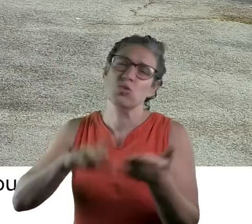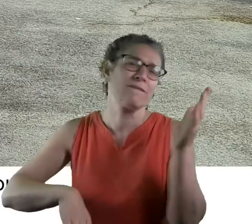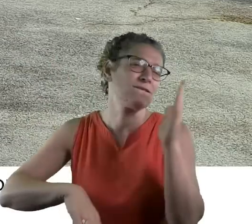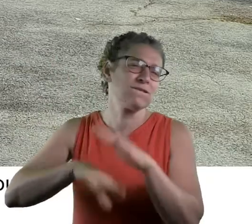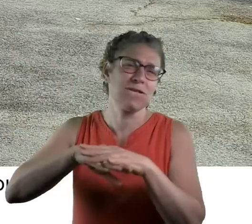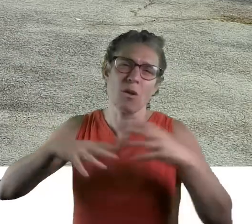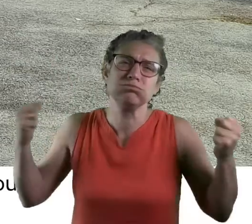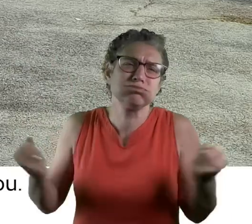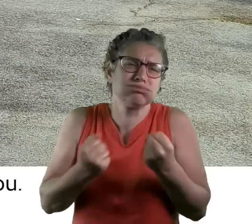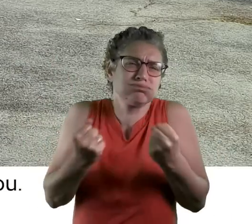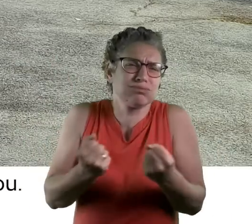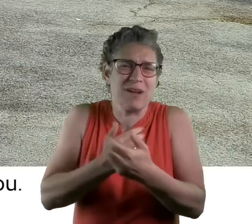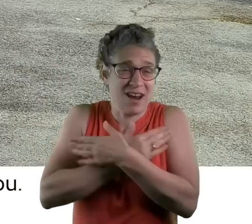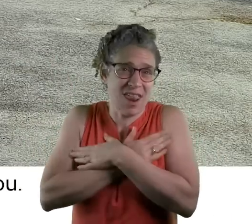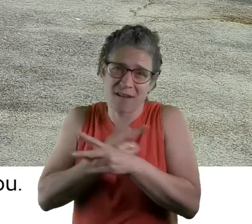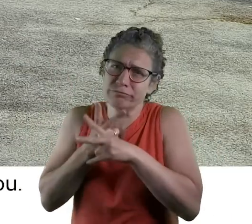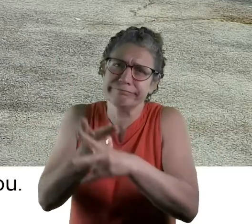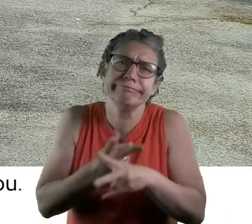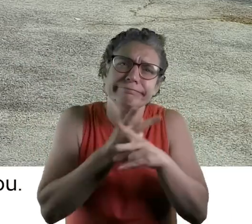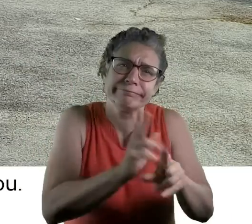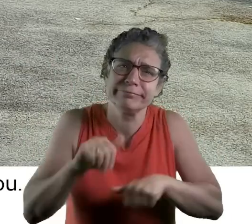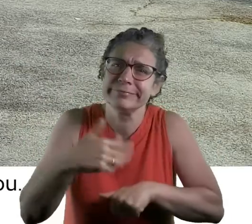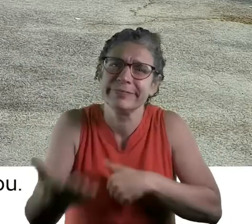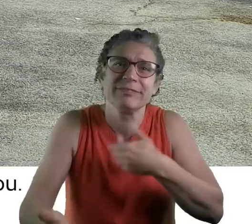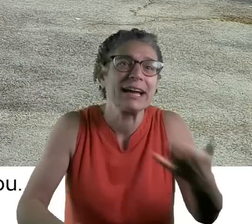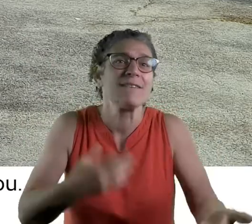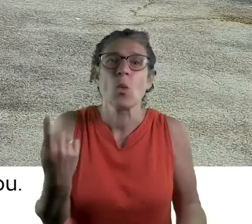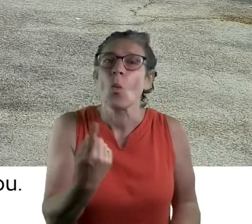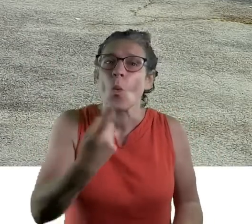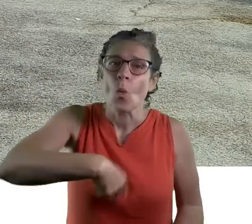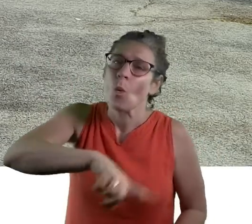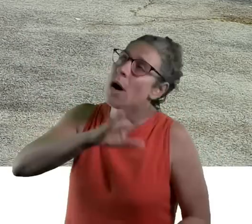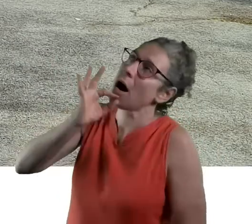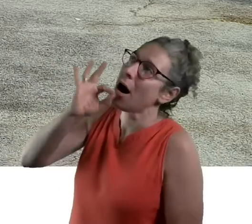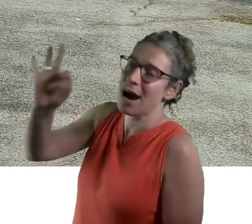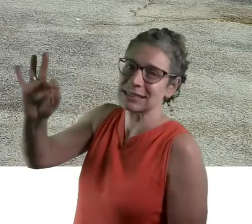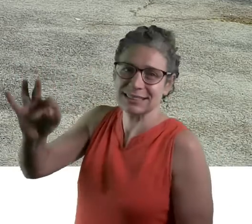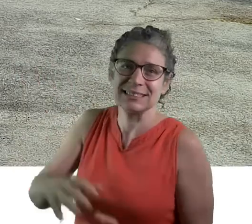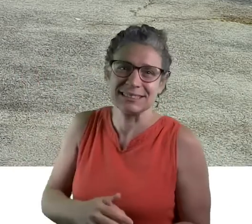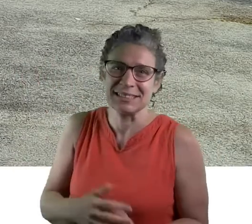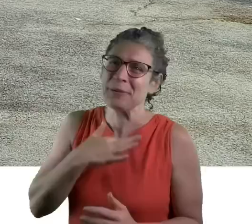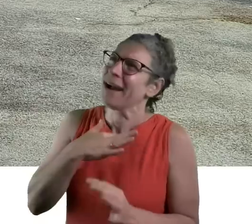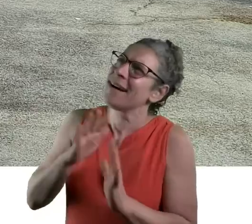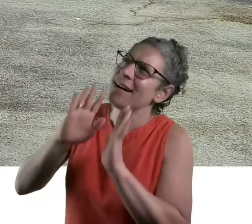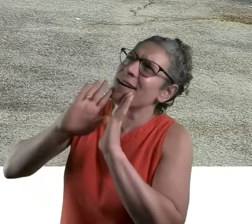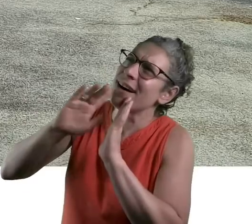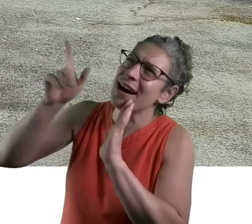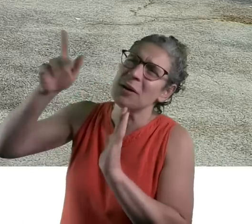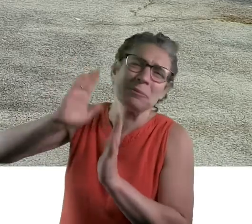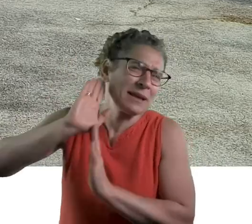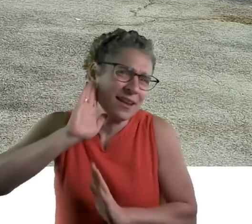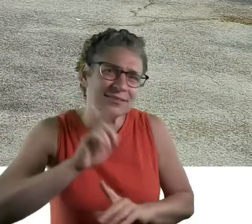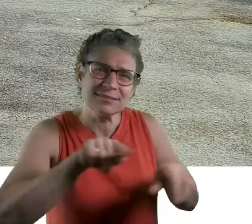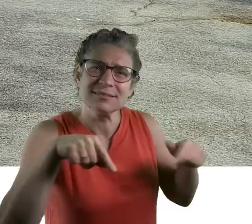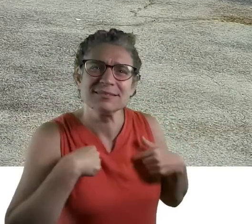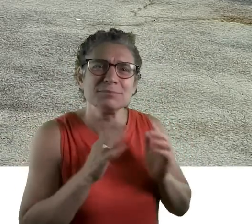abounding in steadfast love to all who call on you. Give ear, O Lord, to my